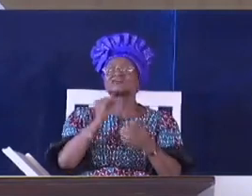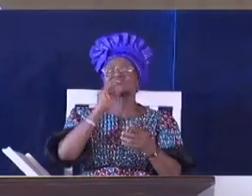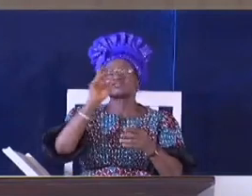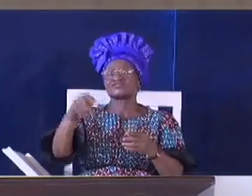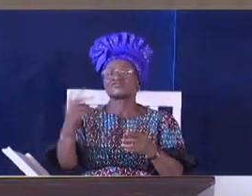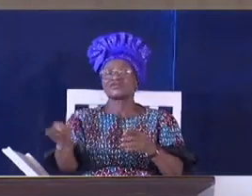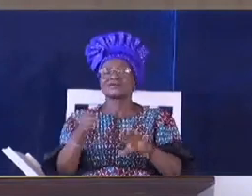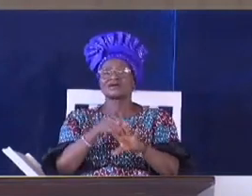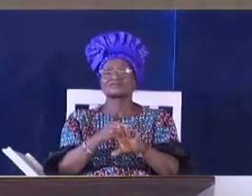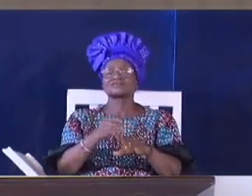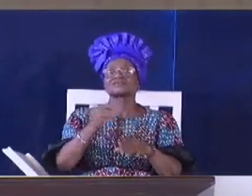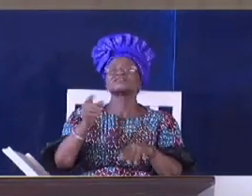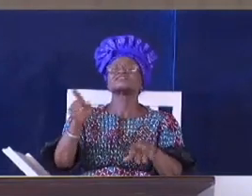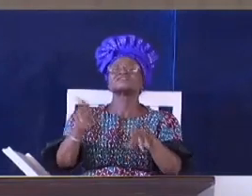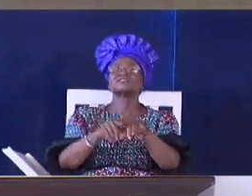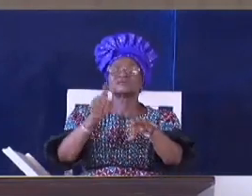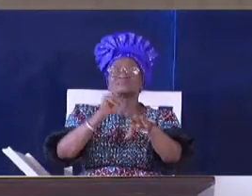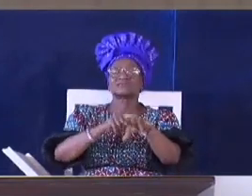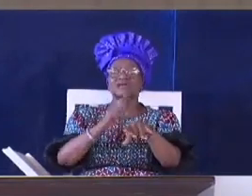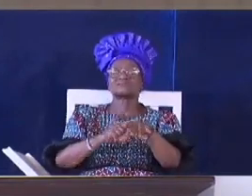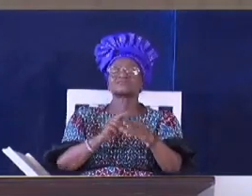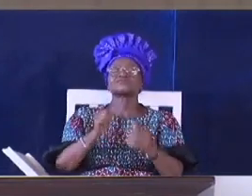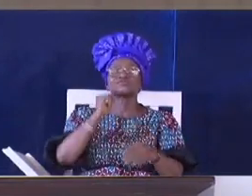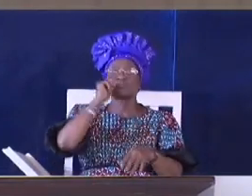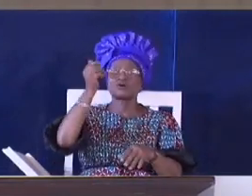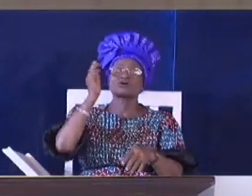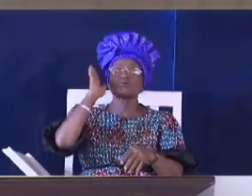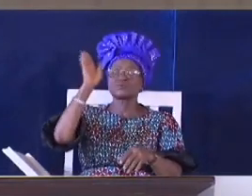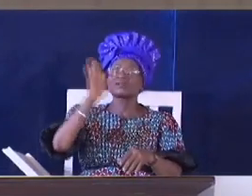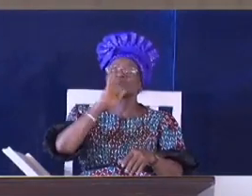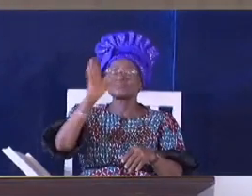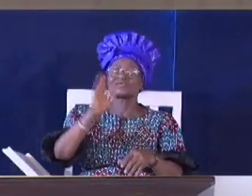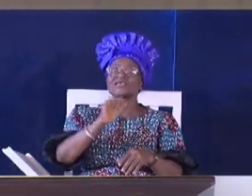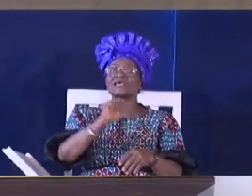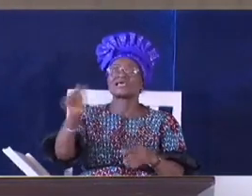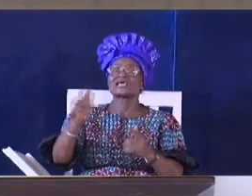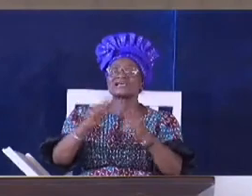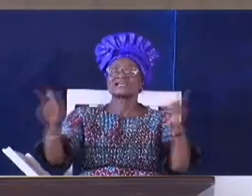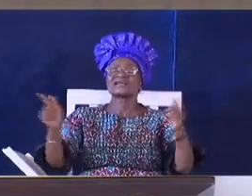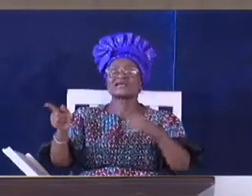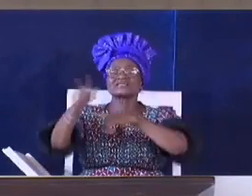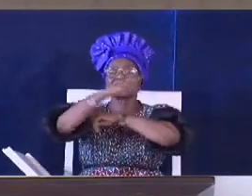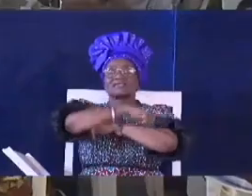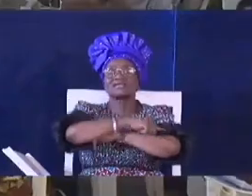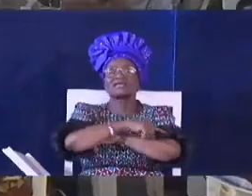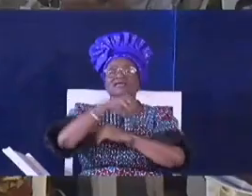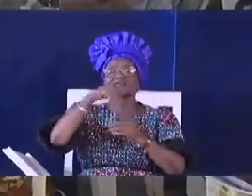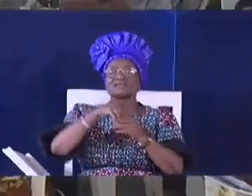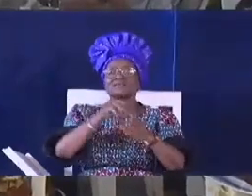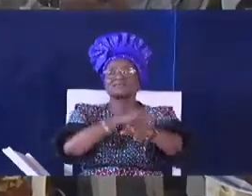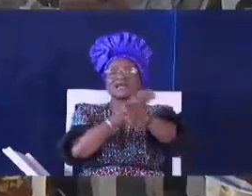So tomorrow is going to be an extraordinary day in the mighty name of Jesus.